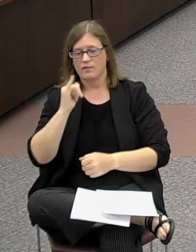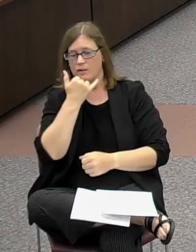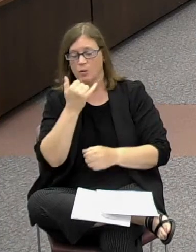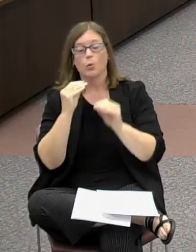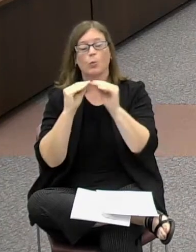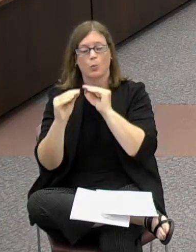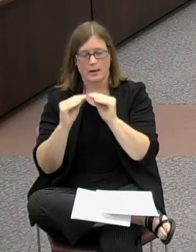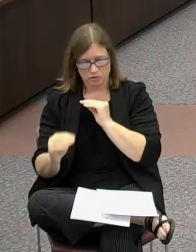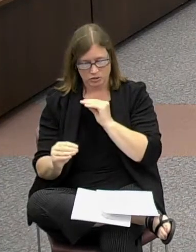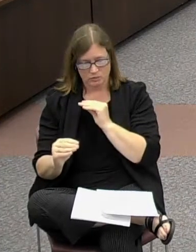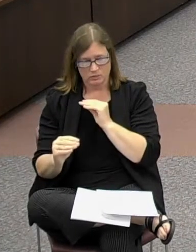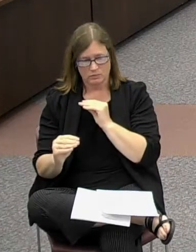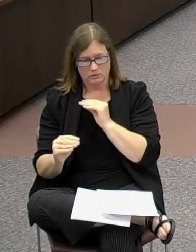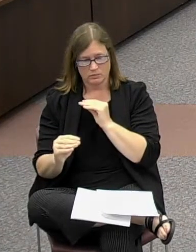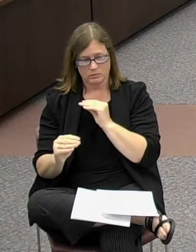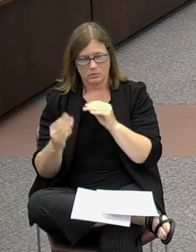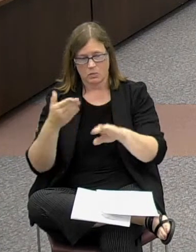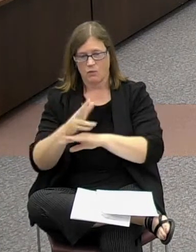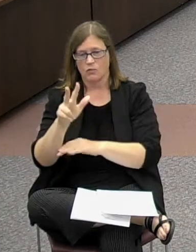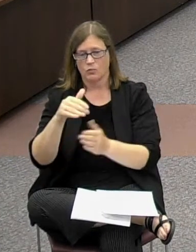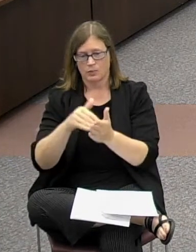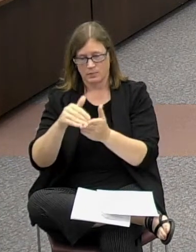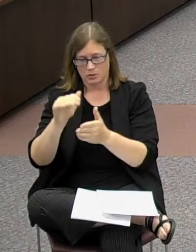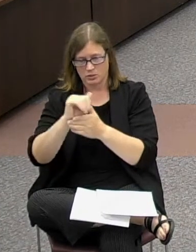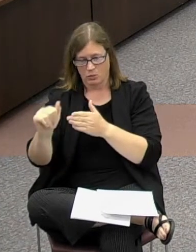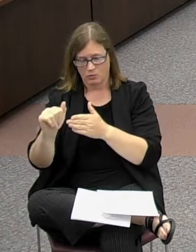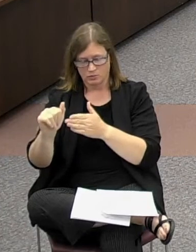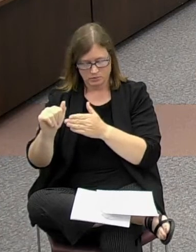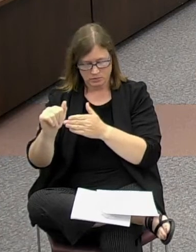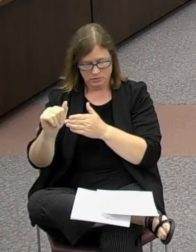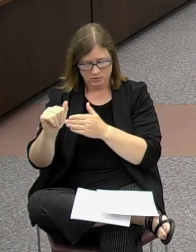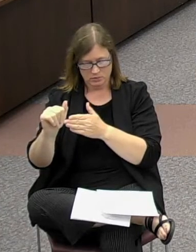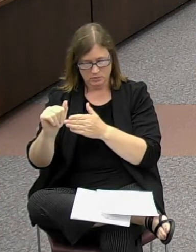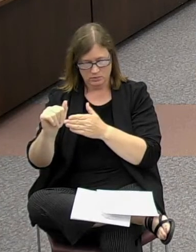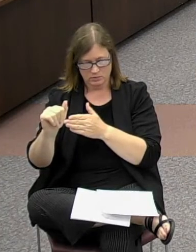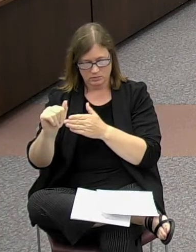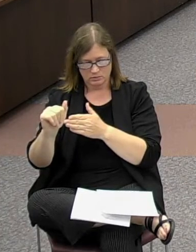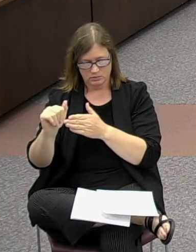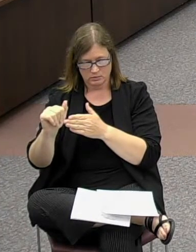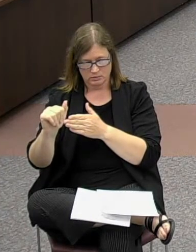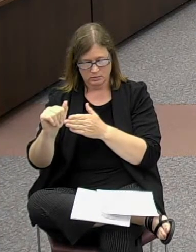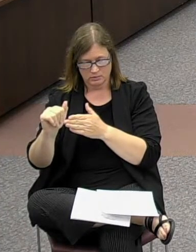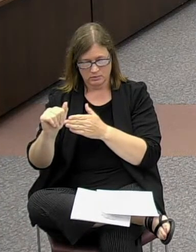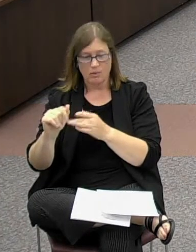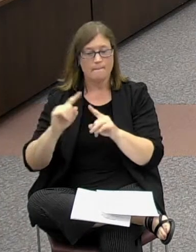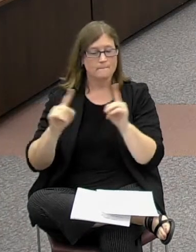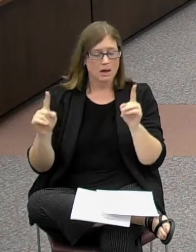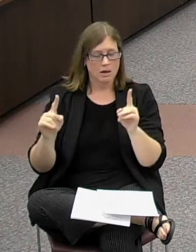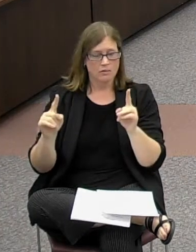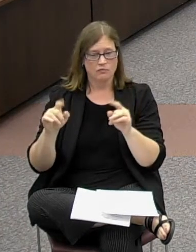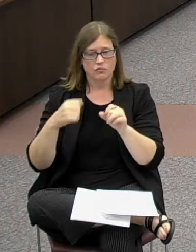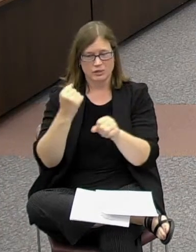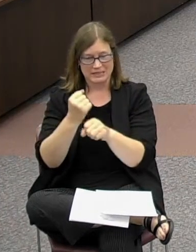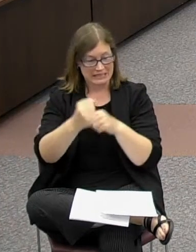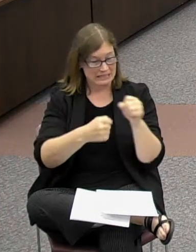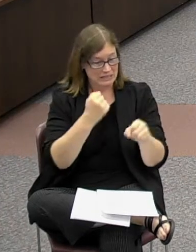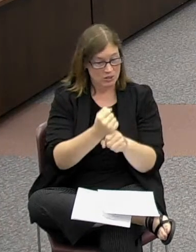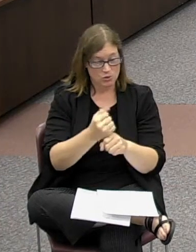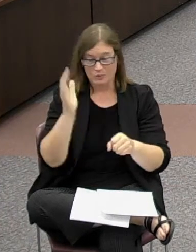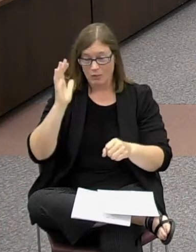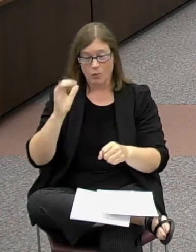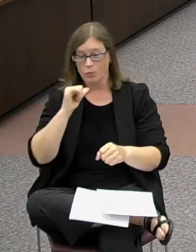correction, just over $3 million. The glass half empty view of that is for years then we were not